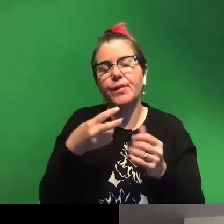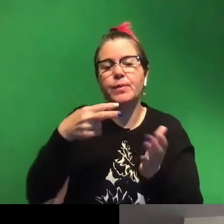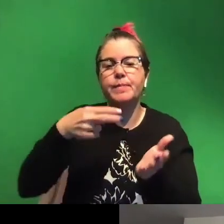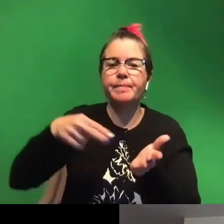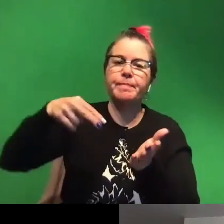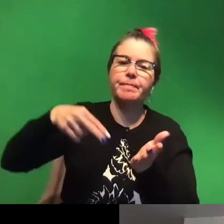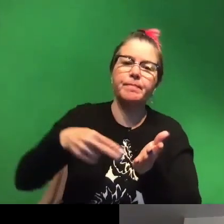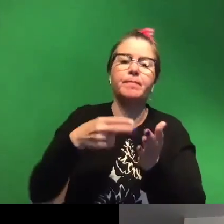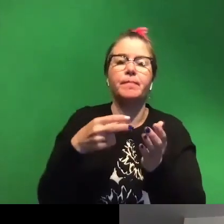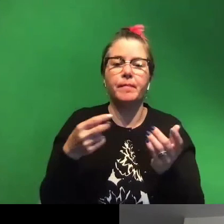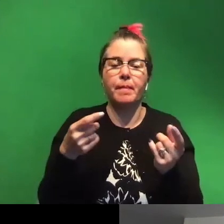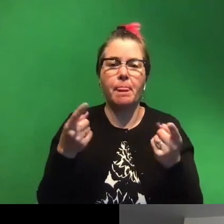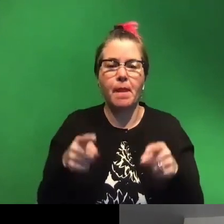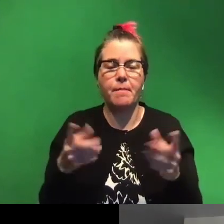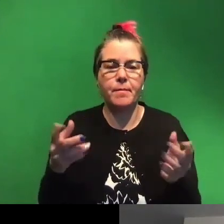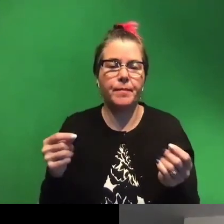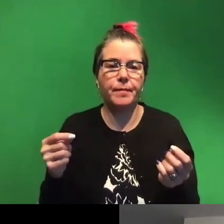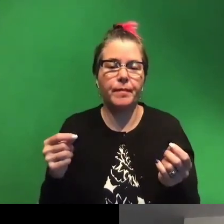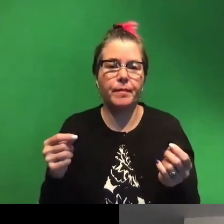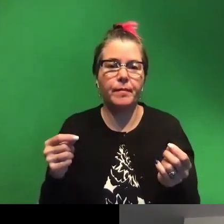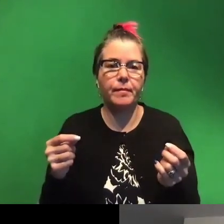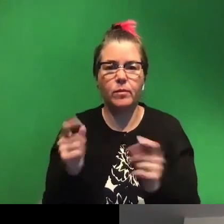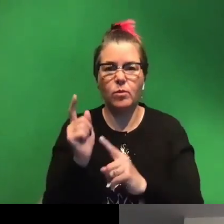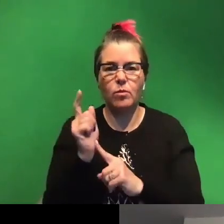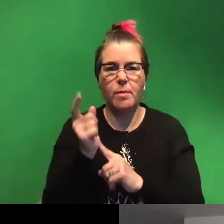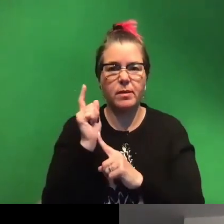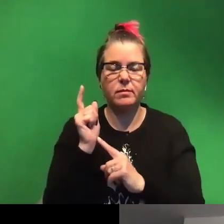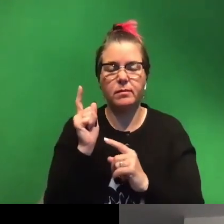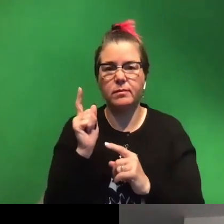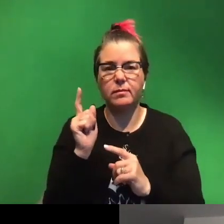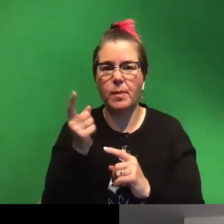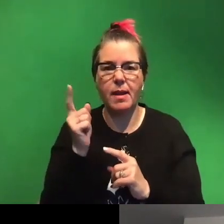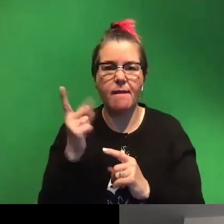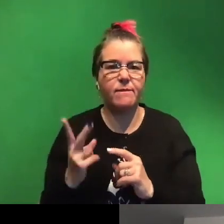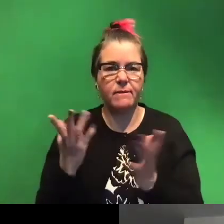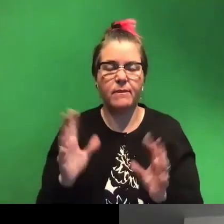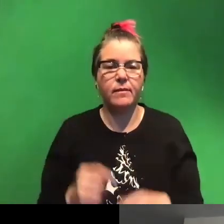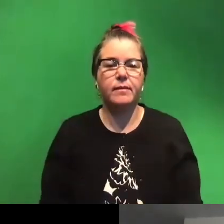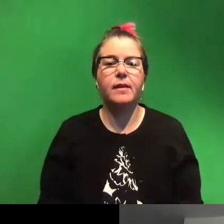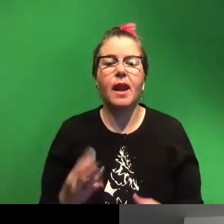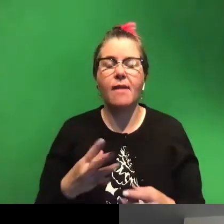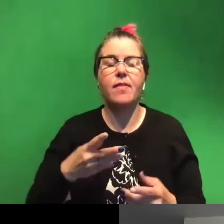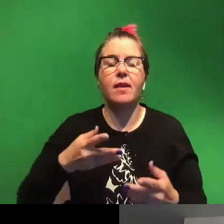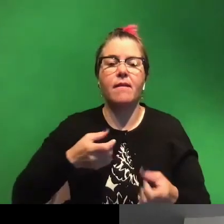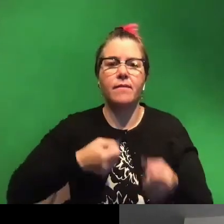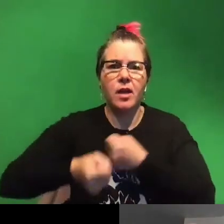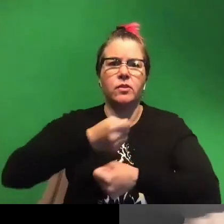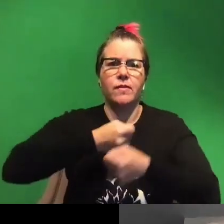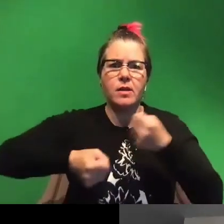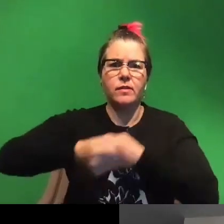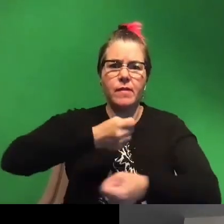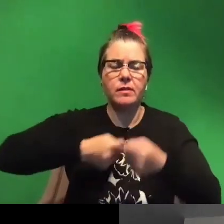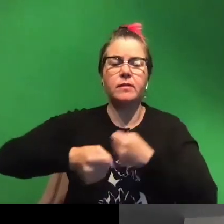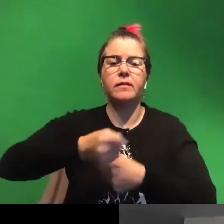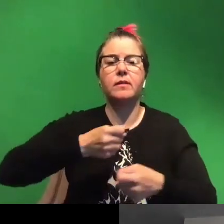steps, it's a minute and a half. And everything gets faster and faster, basically. So you have